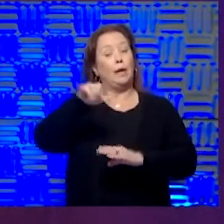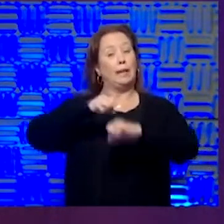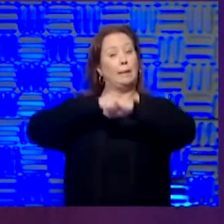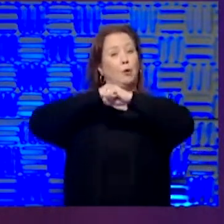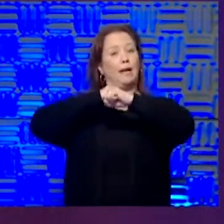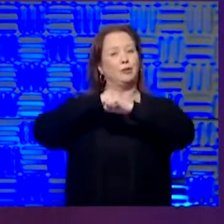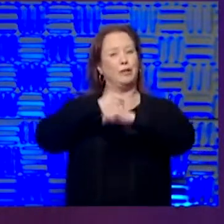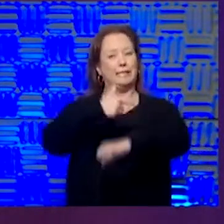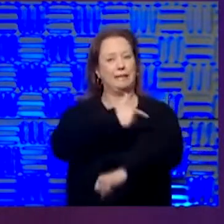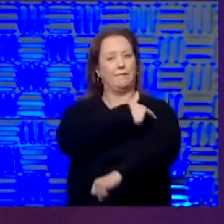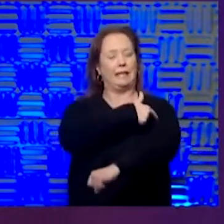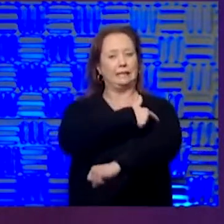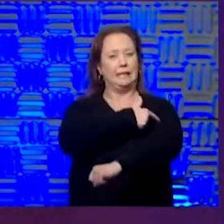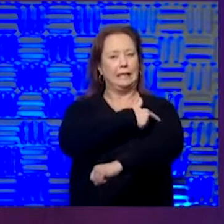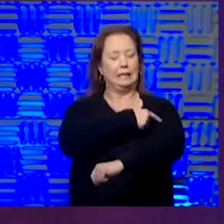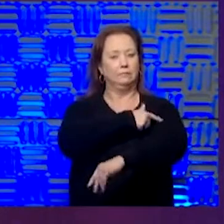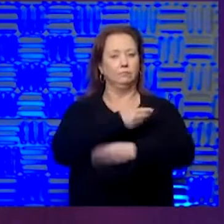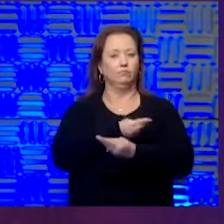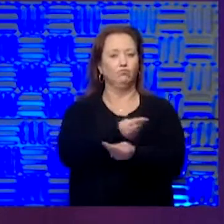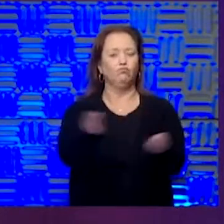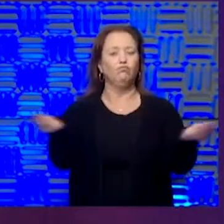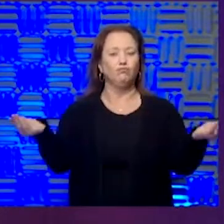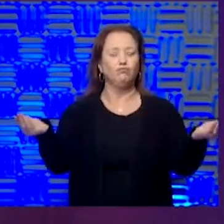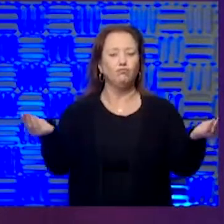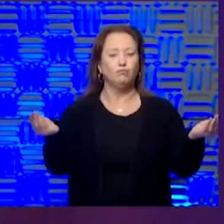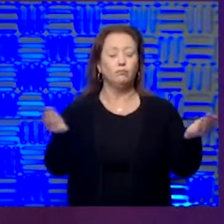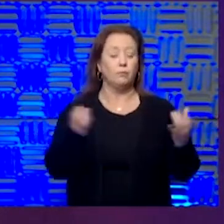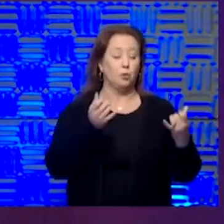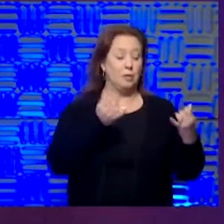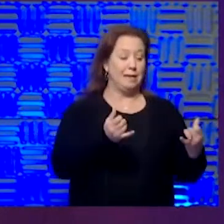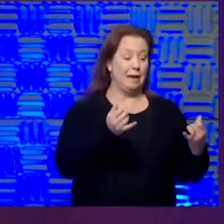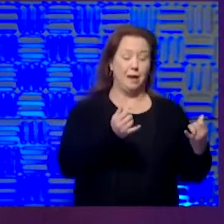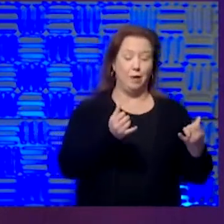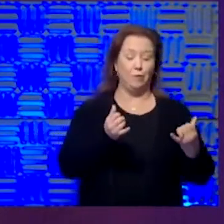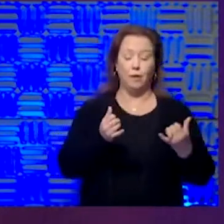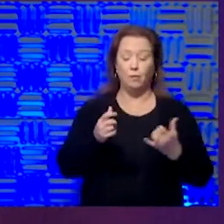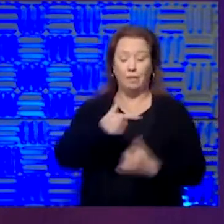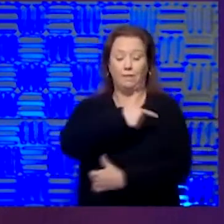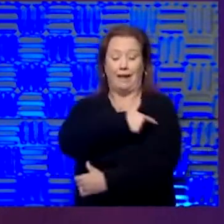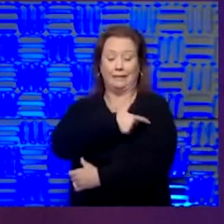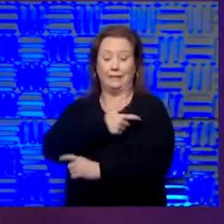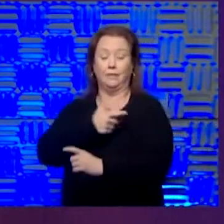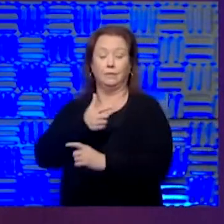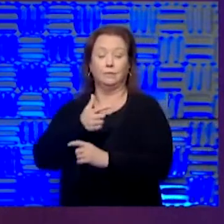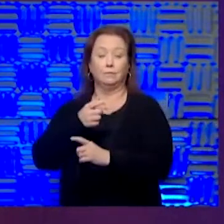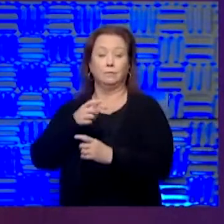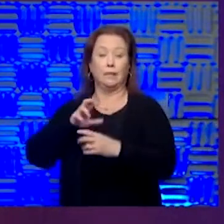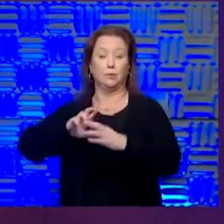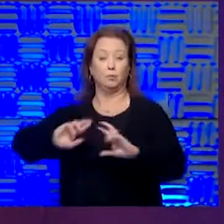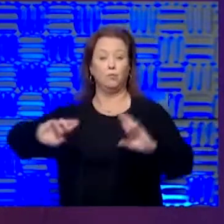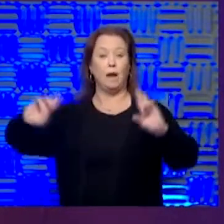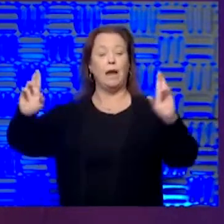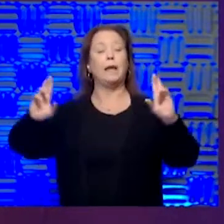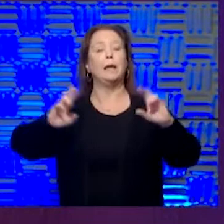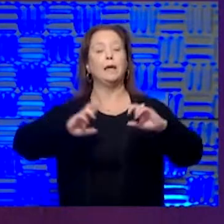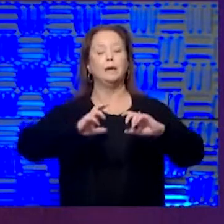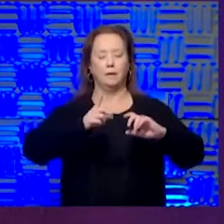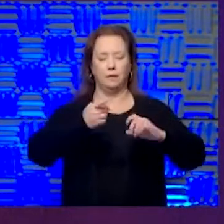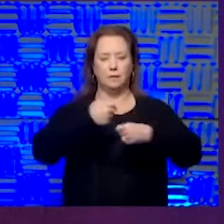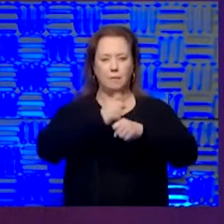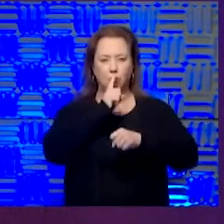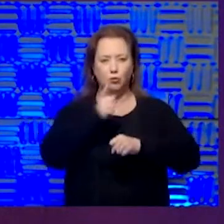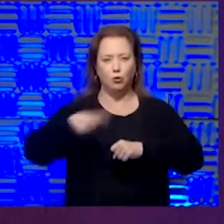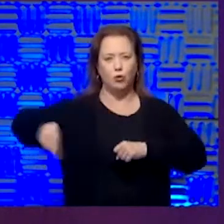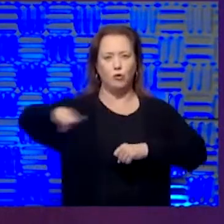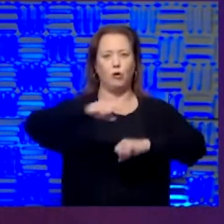get that vaccine out there, and in between now and whenever that does become available, having people be protected as much as